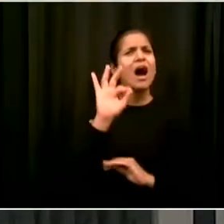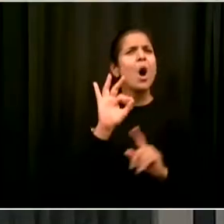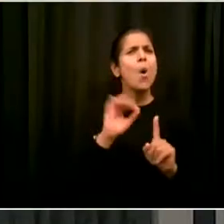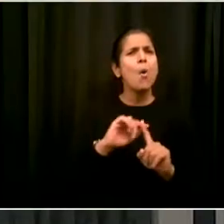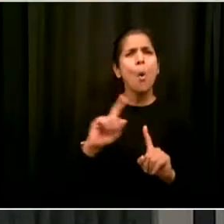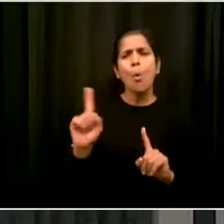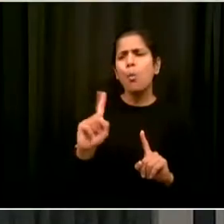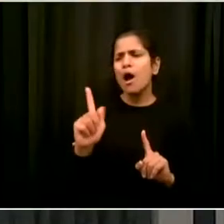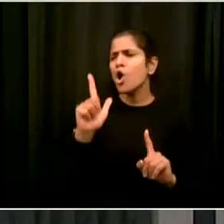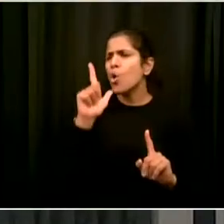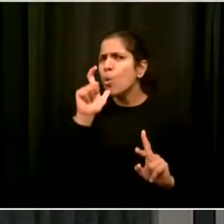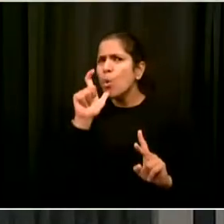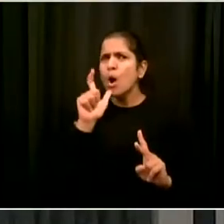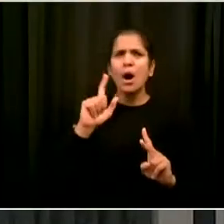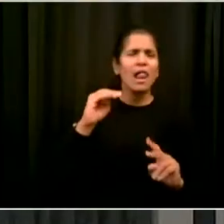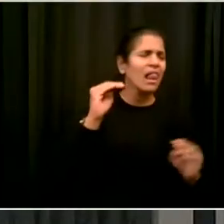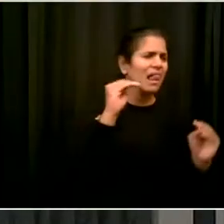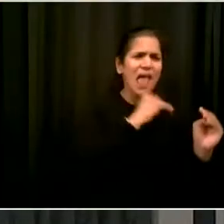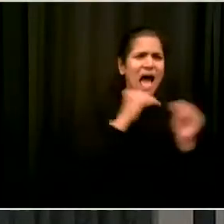this is,